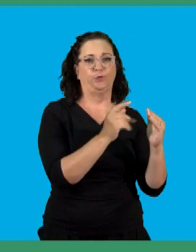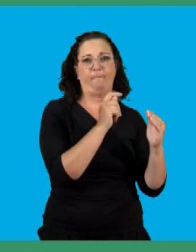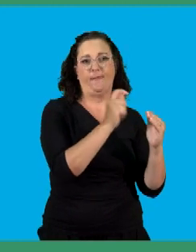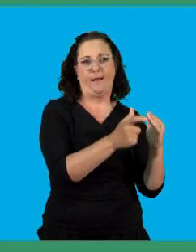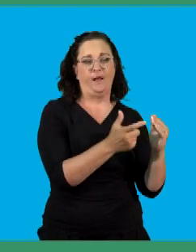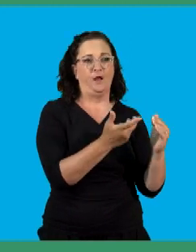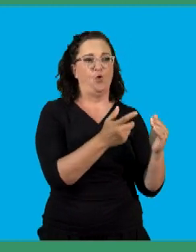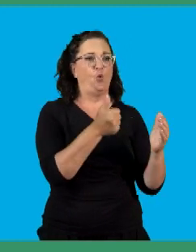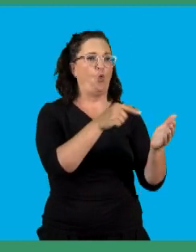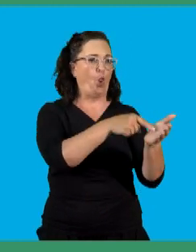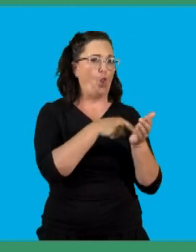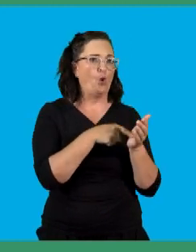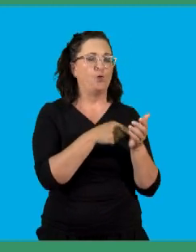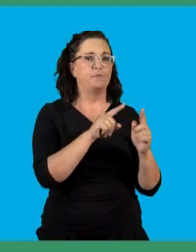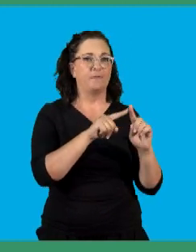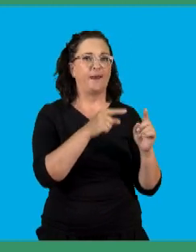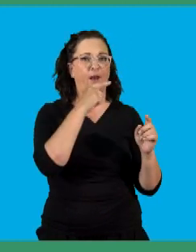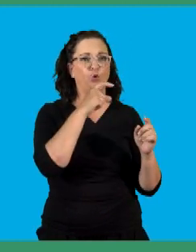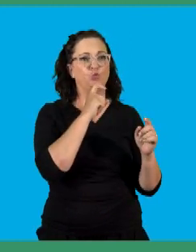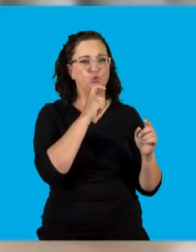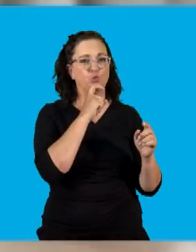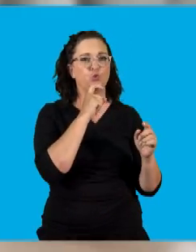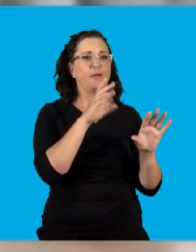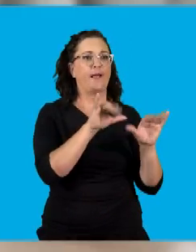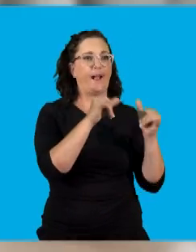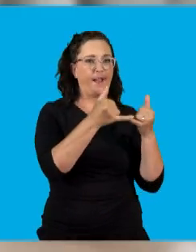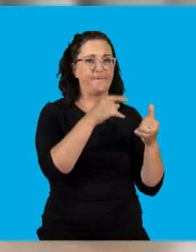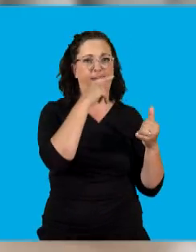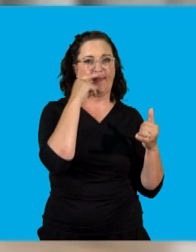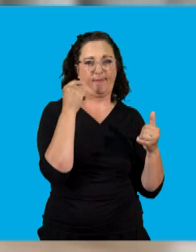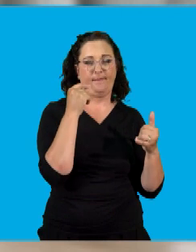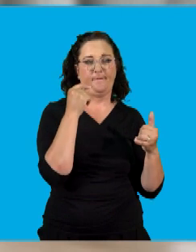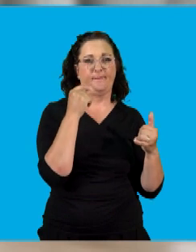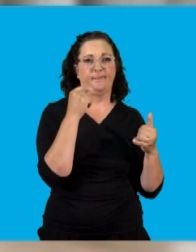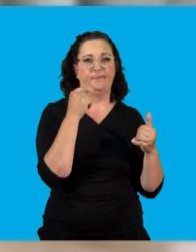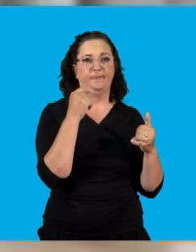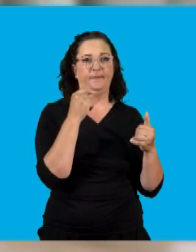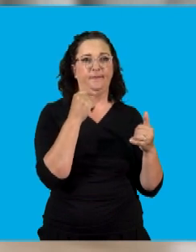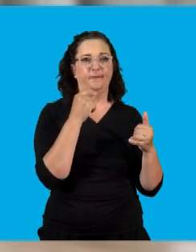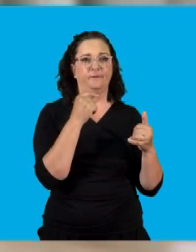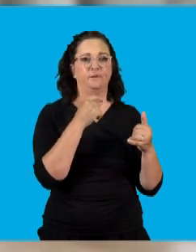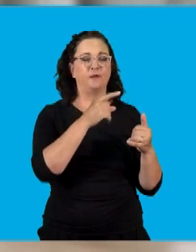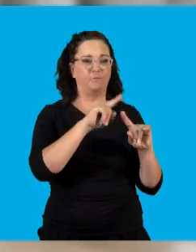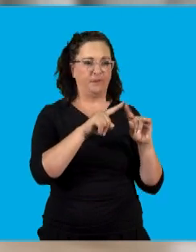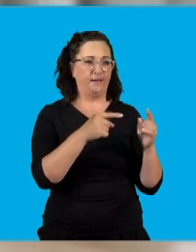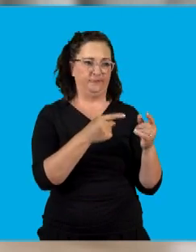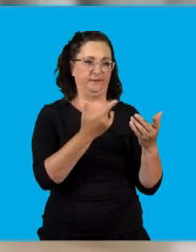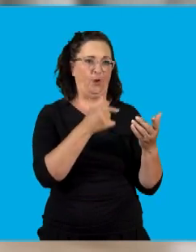to go and ask for a loan in financial institutions using the name of the company. So since it's